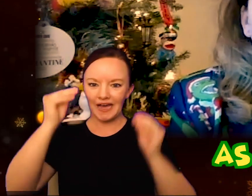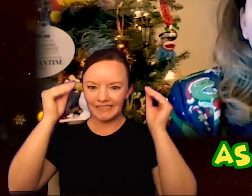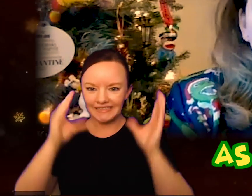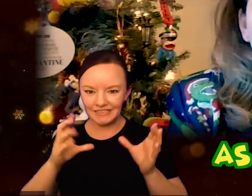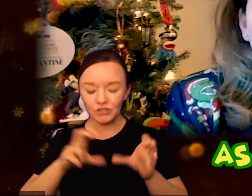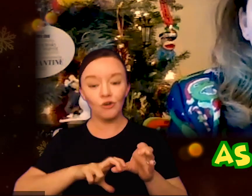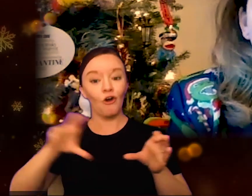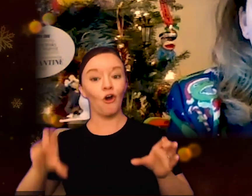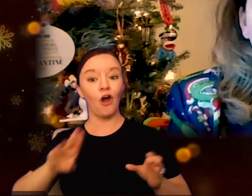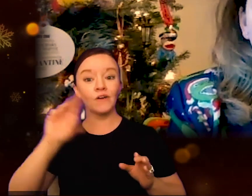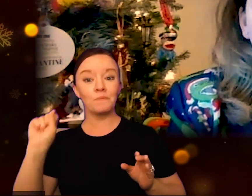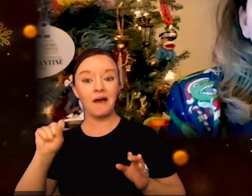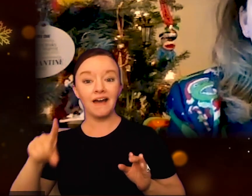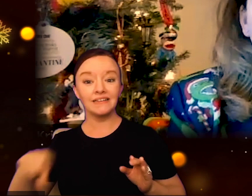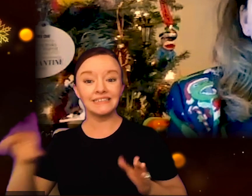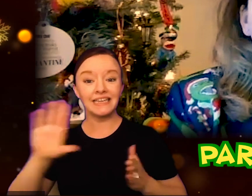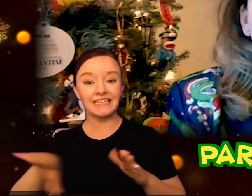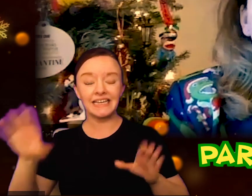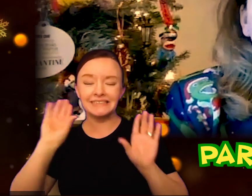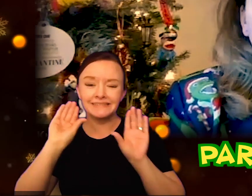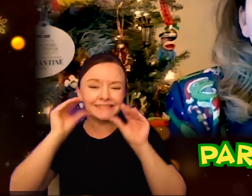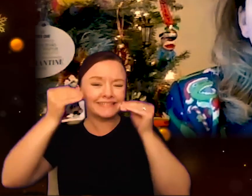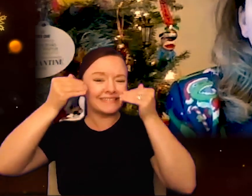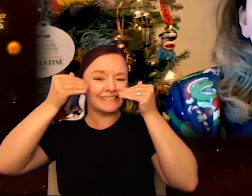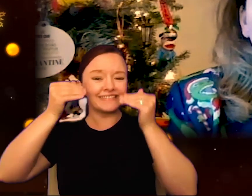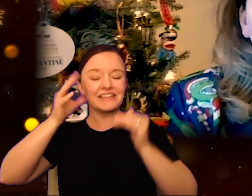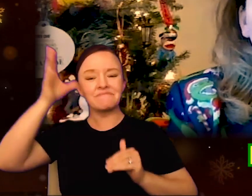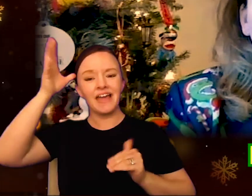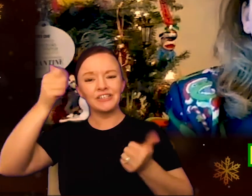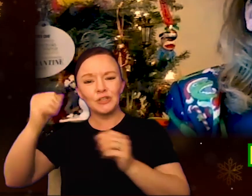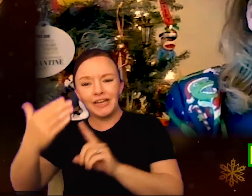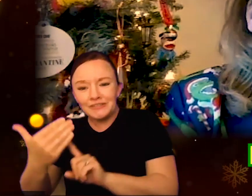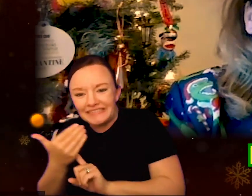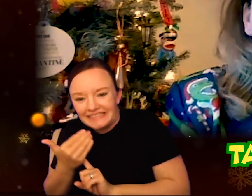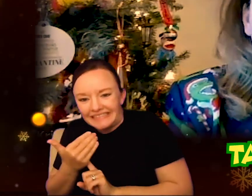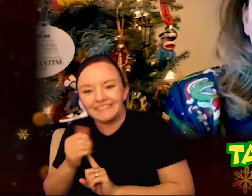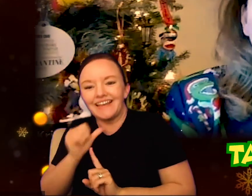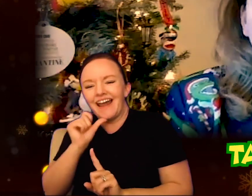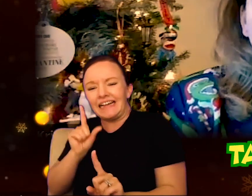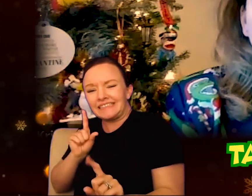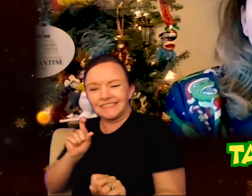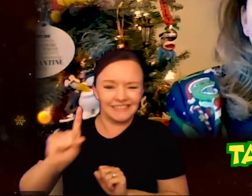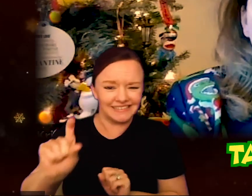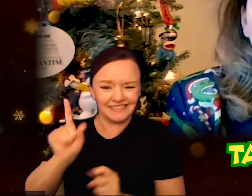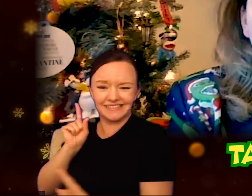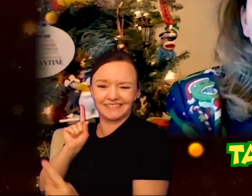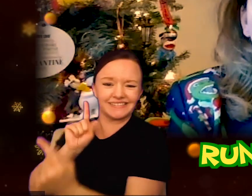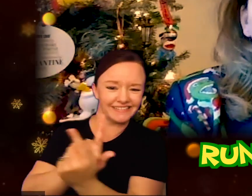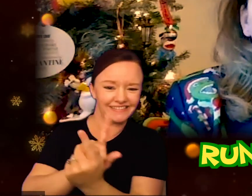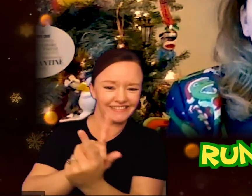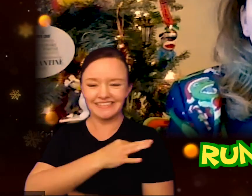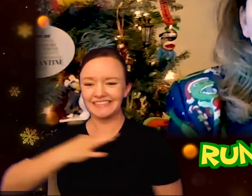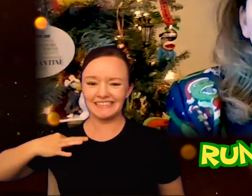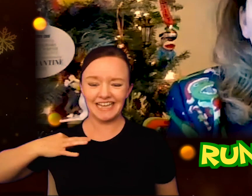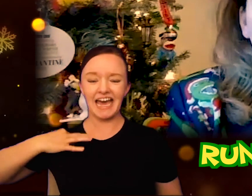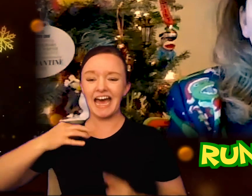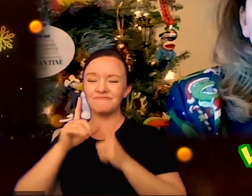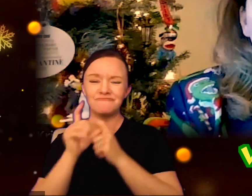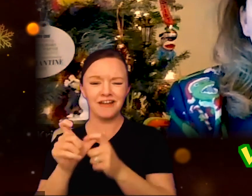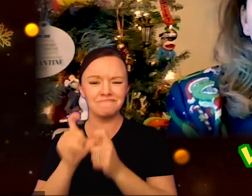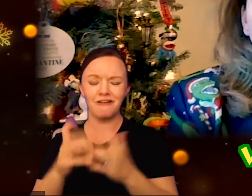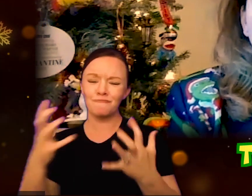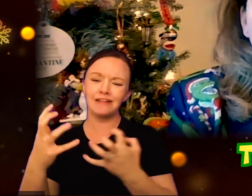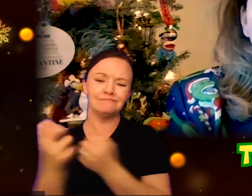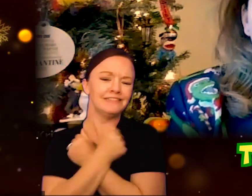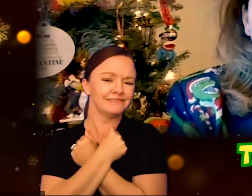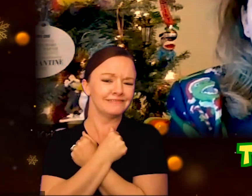were beaming as they stepped off the bus. Parents were trying to hold their kids back from tackling the staff, running full at